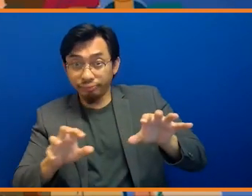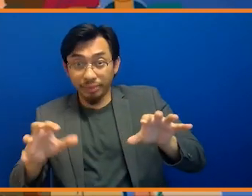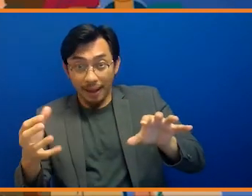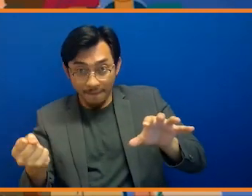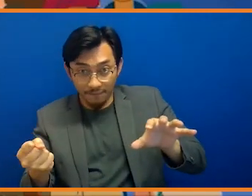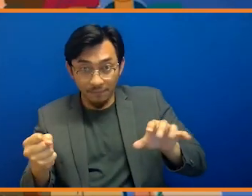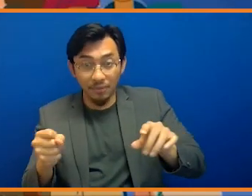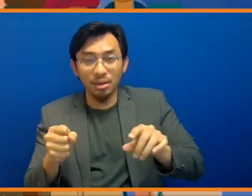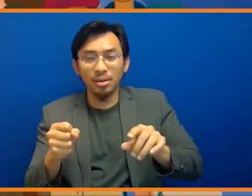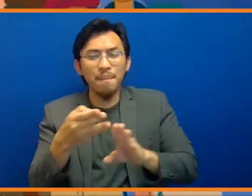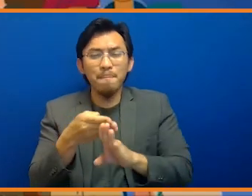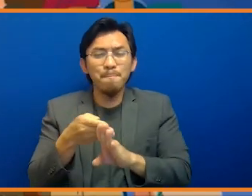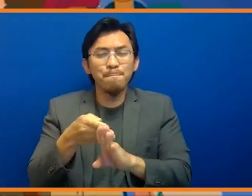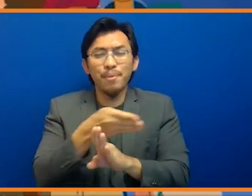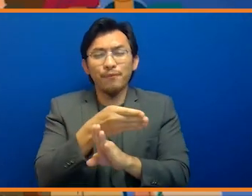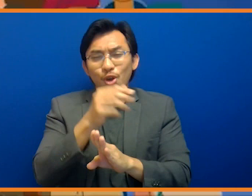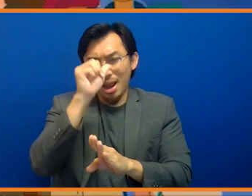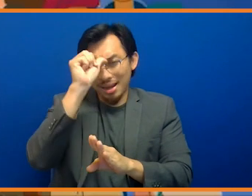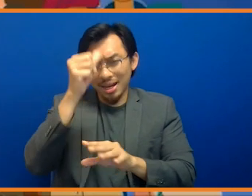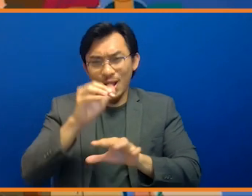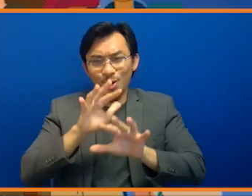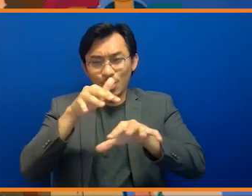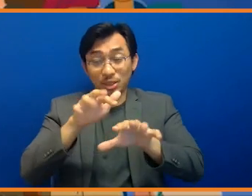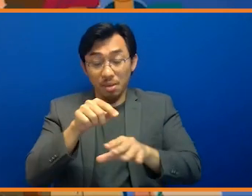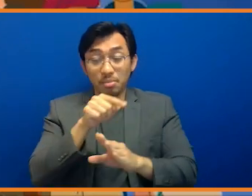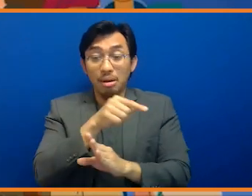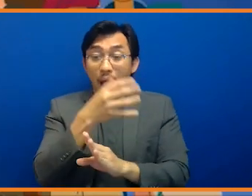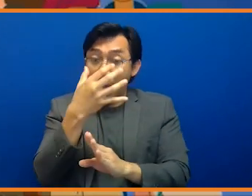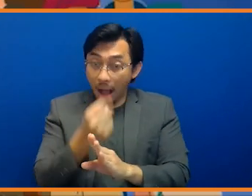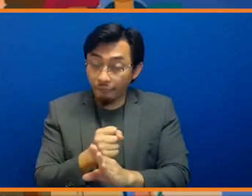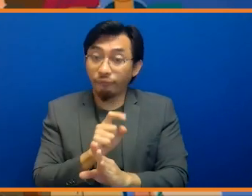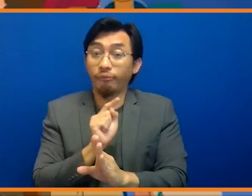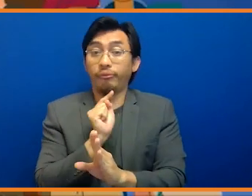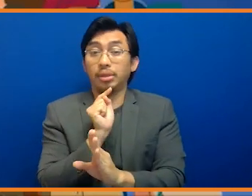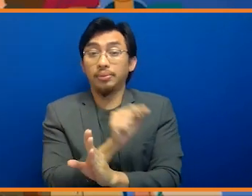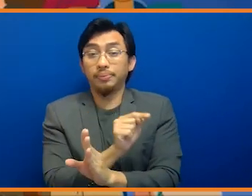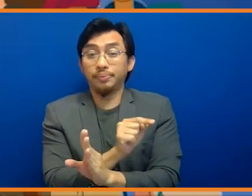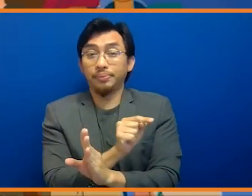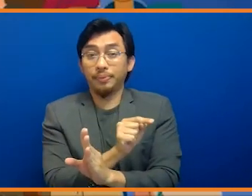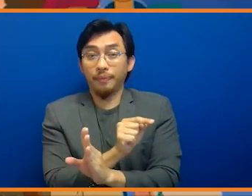of Indonesia, maybe before Indian Ocean tsunami, there was